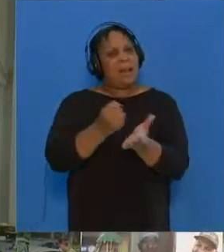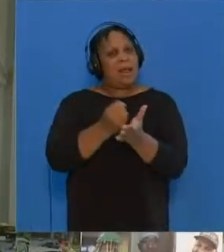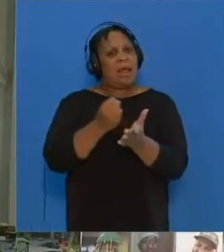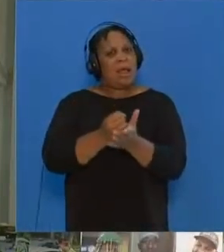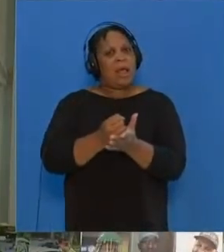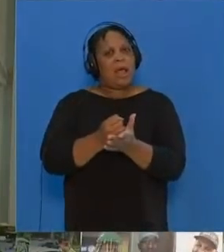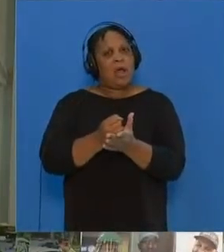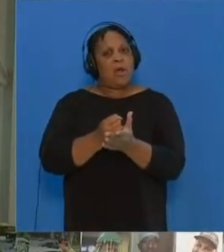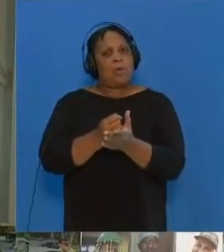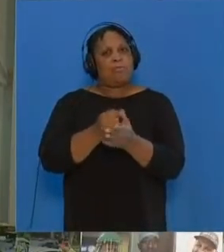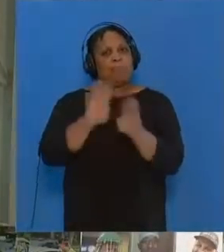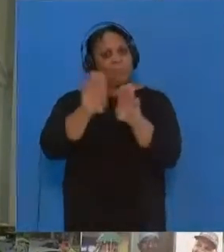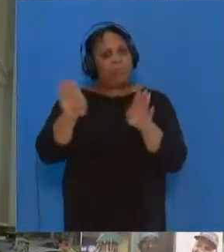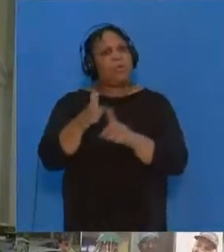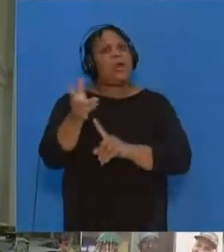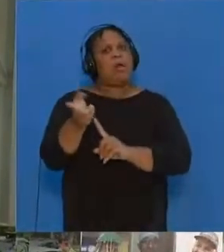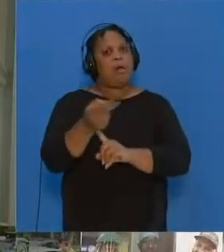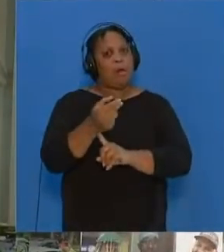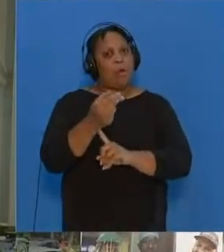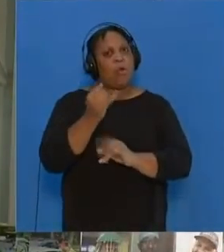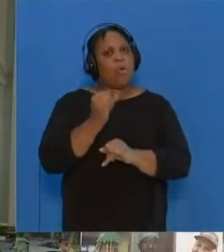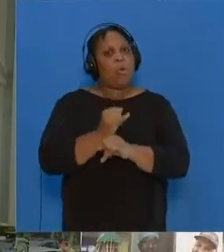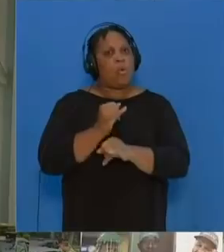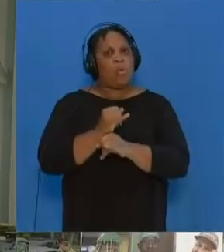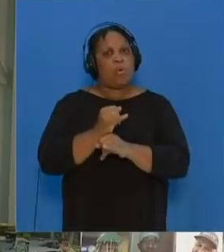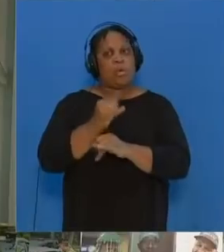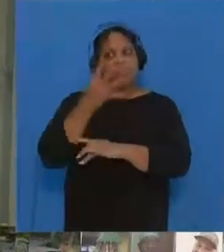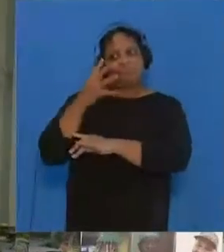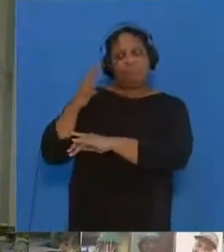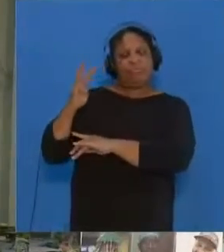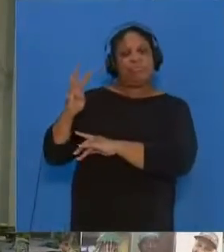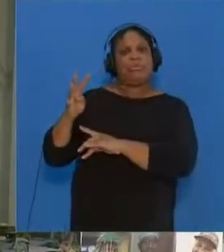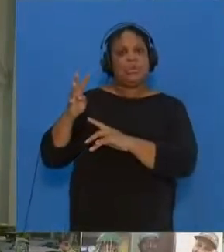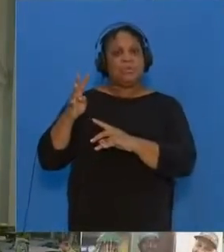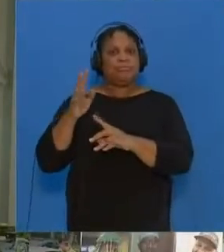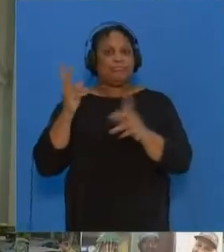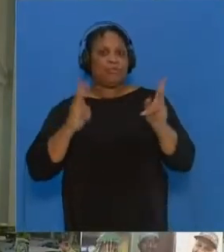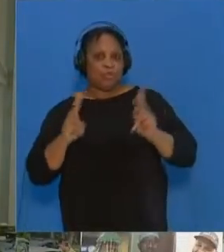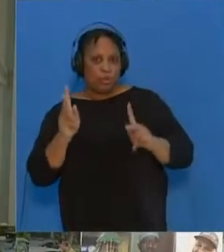the hospitality industry by not turning off tourists from booking a vacation here?